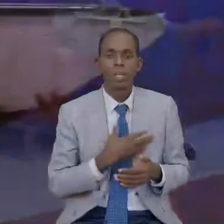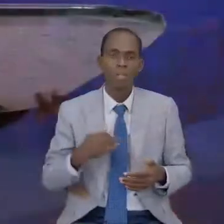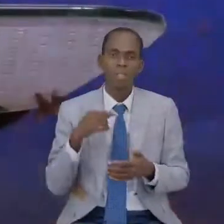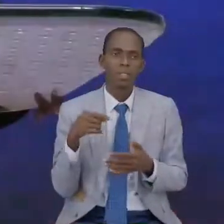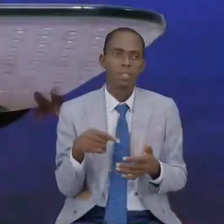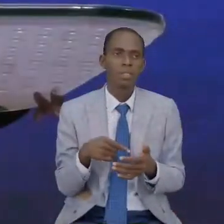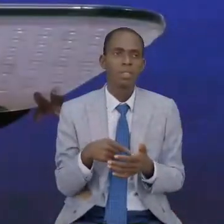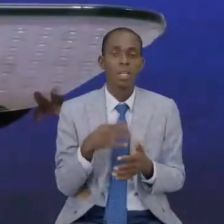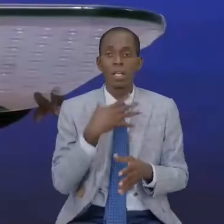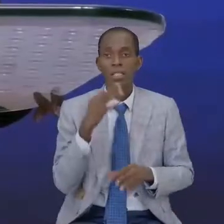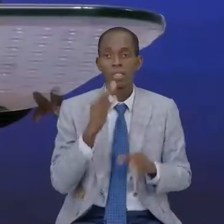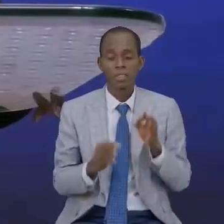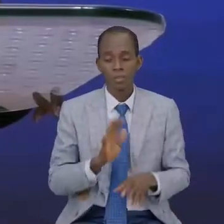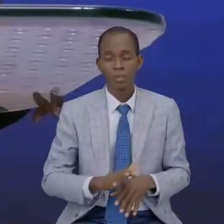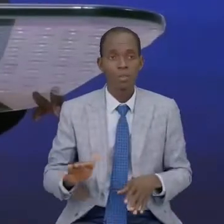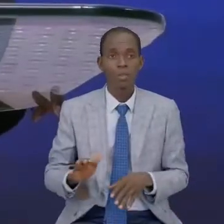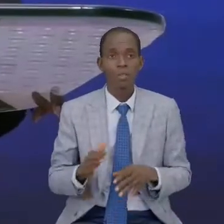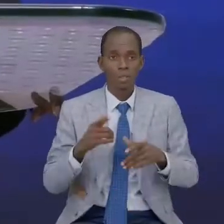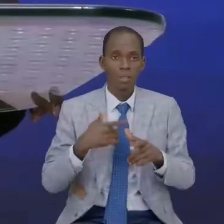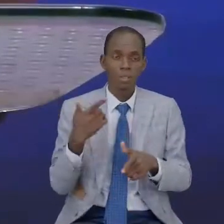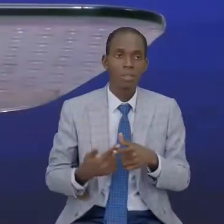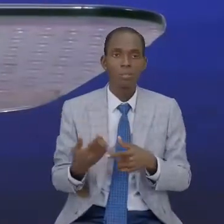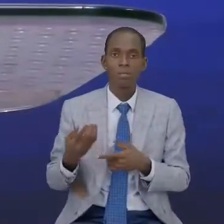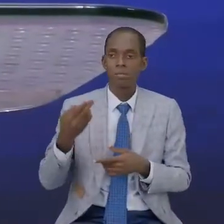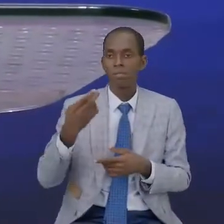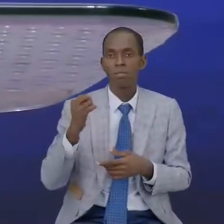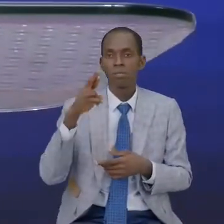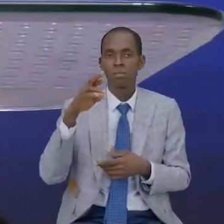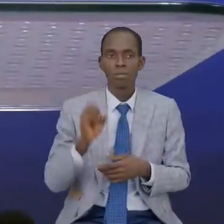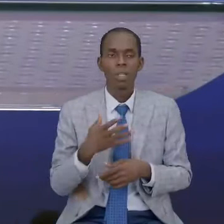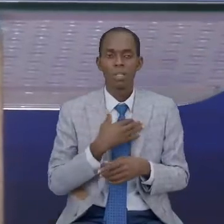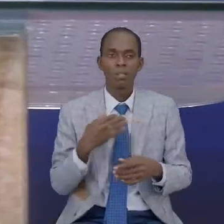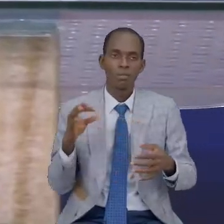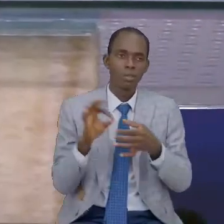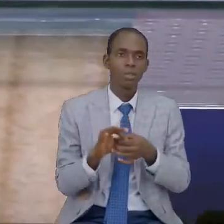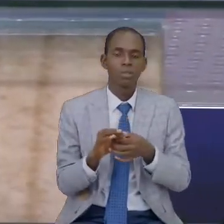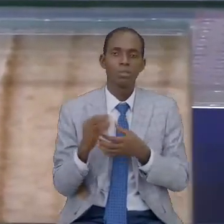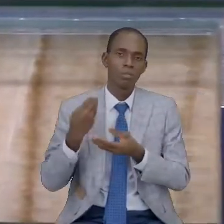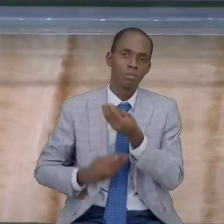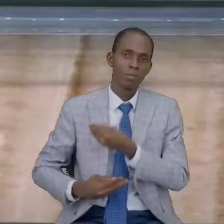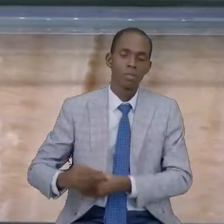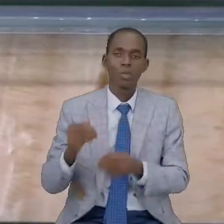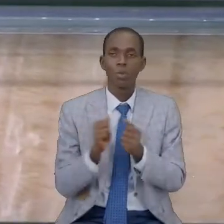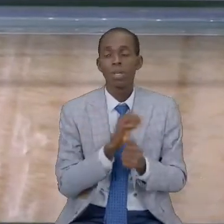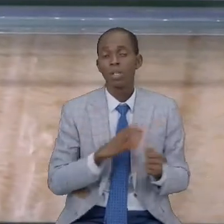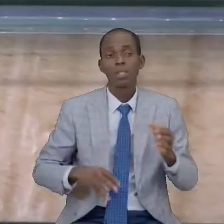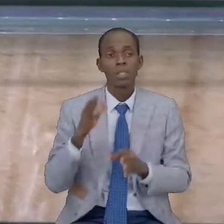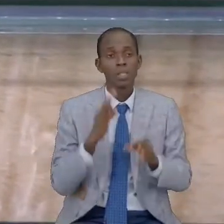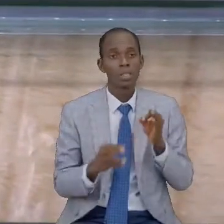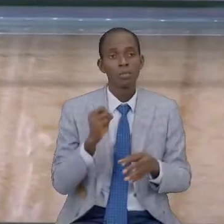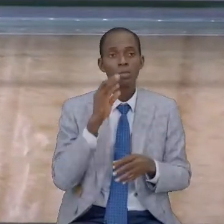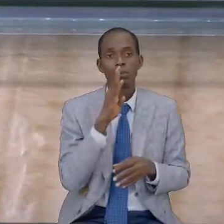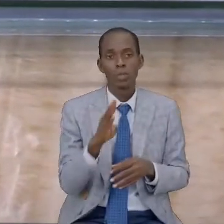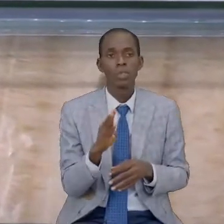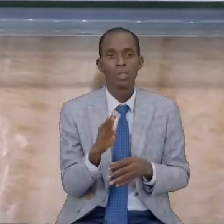ye children, then heirs, heirs of God, and joint heirs with Christ. If so